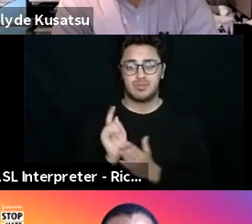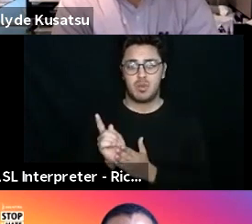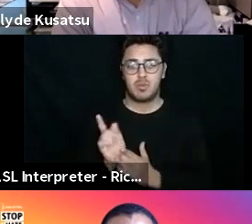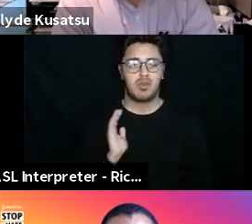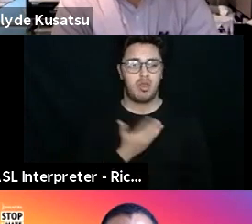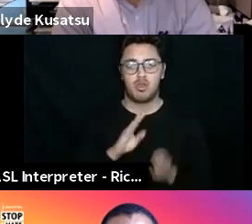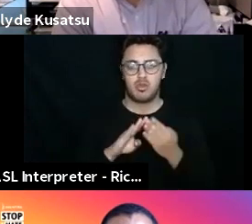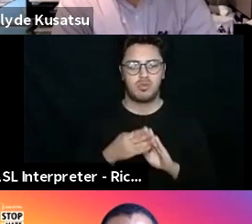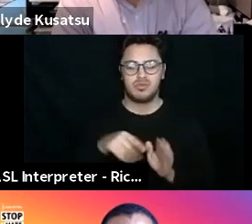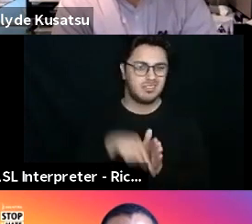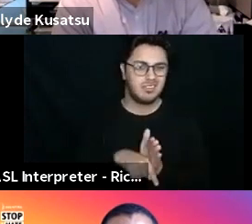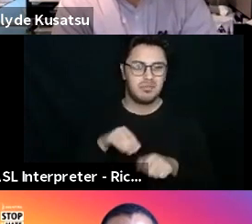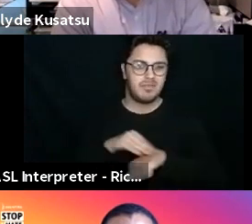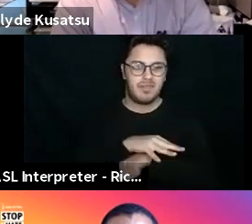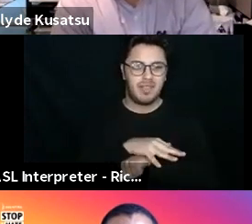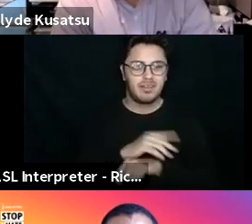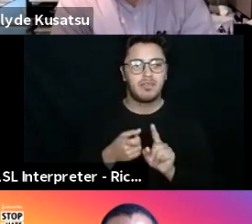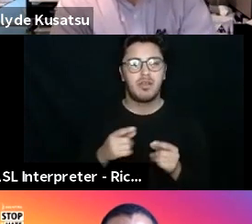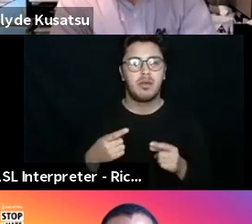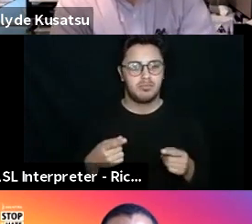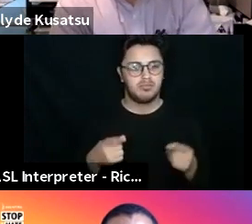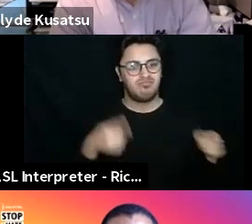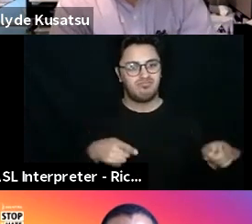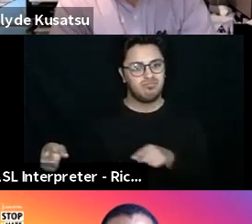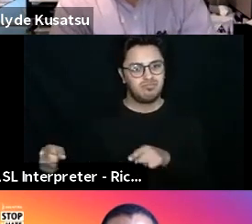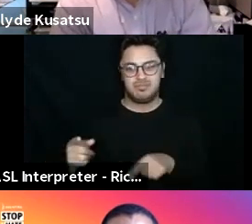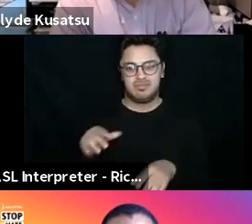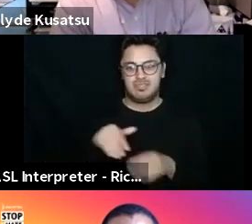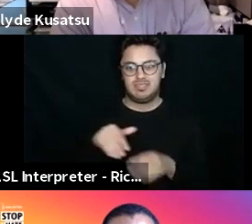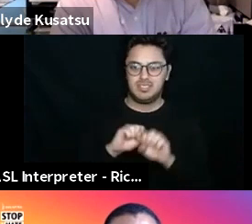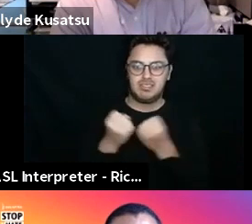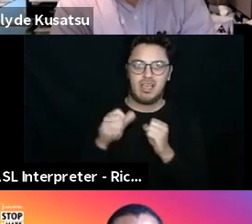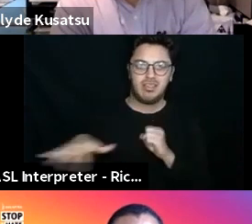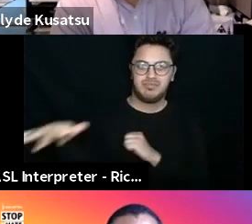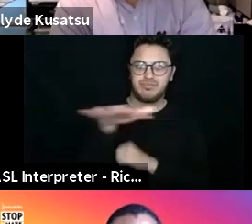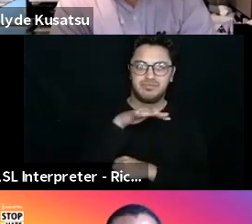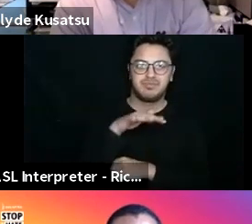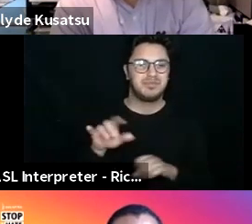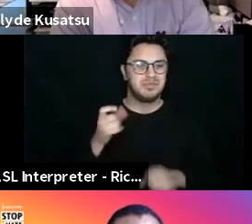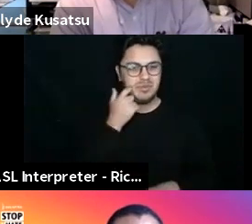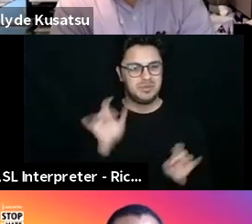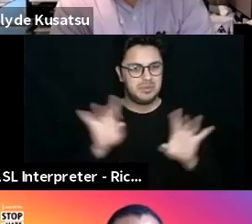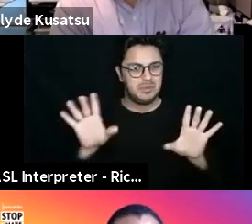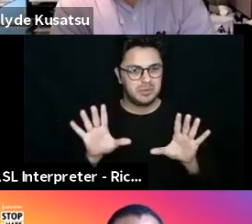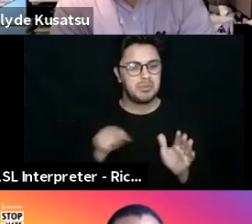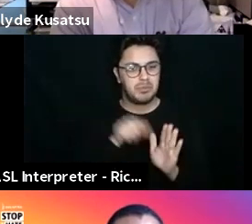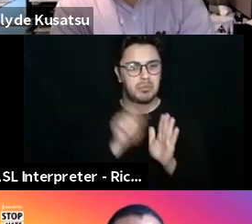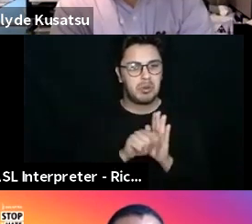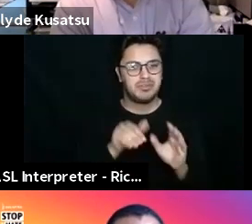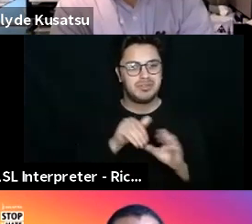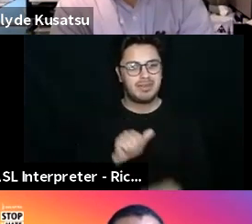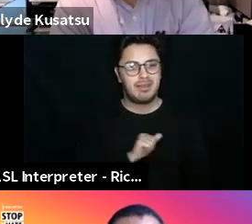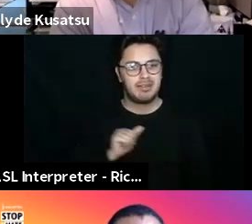deeply affected by the events taking place in society. With the recent horrific murders in Atlanta and the